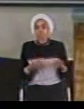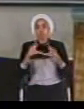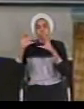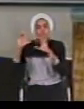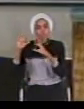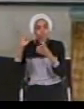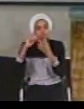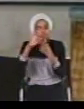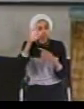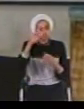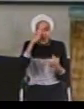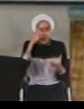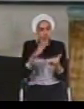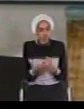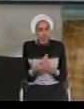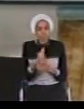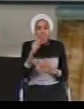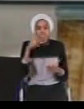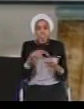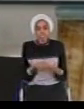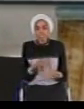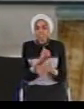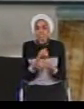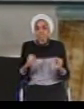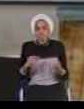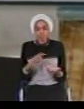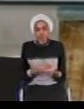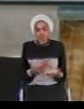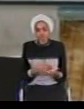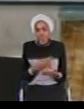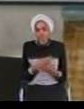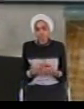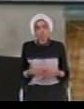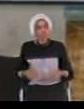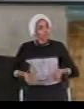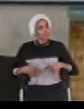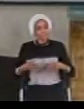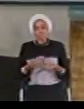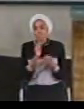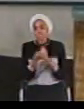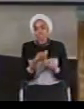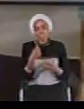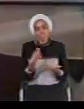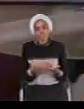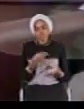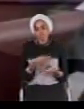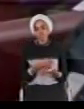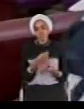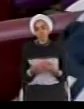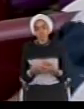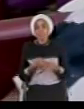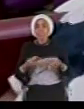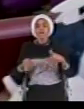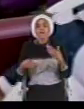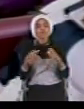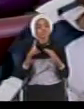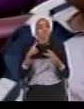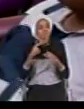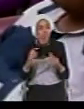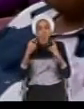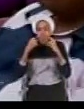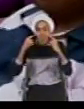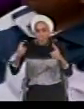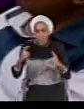your trust this saving gospel, life-changing gospel. How do you